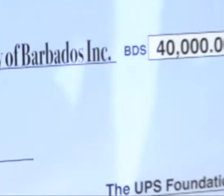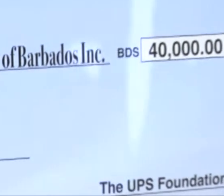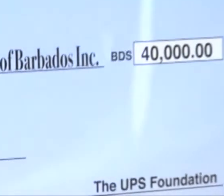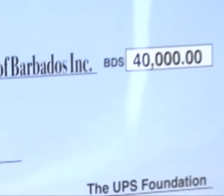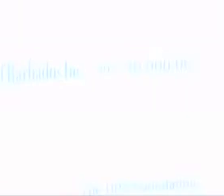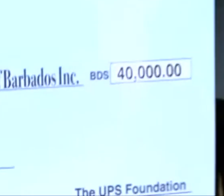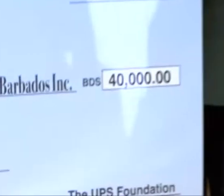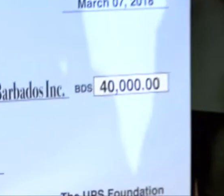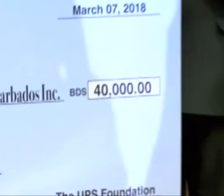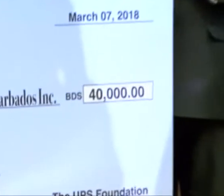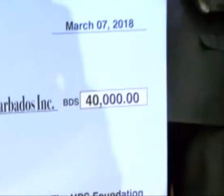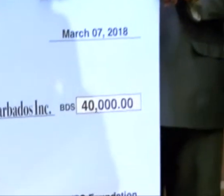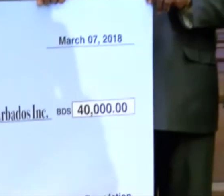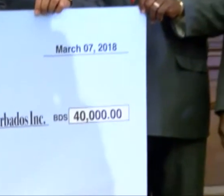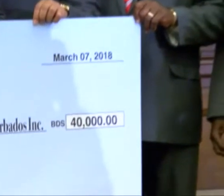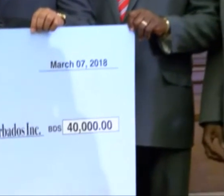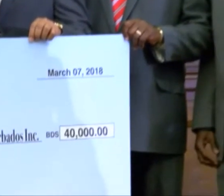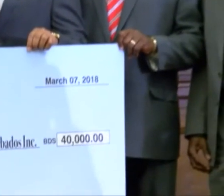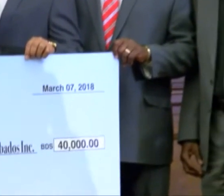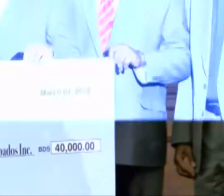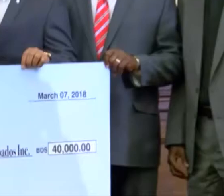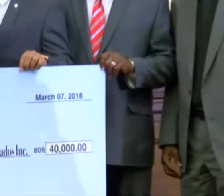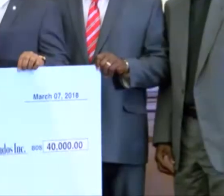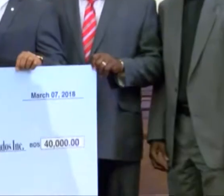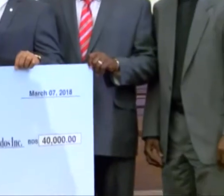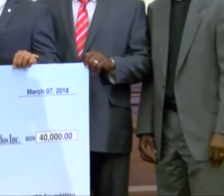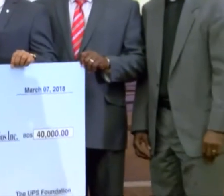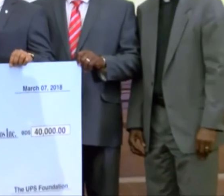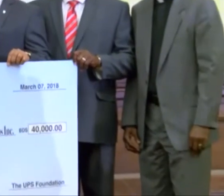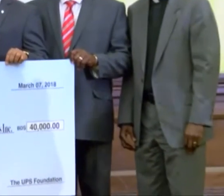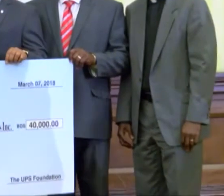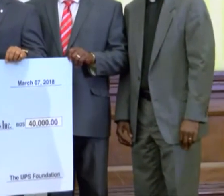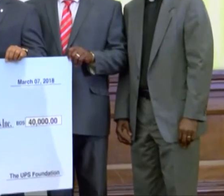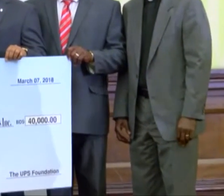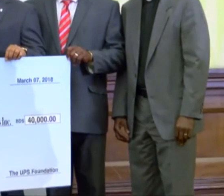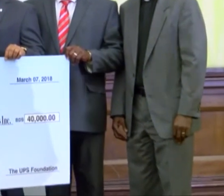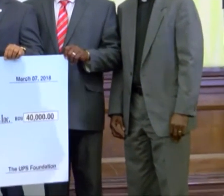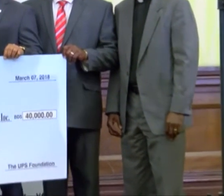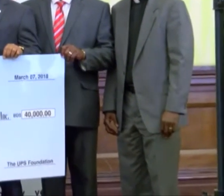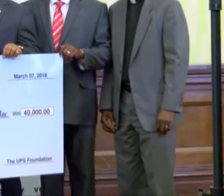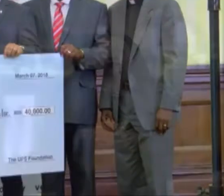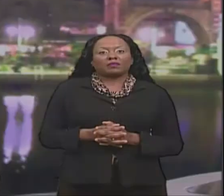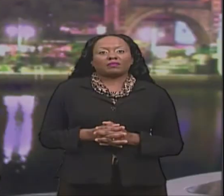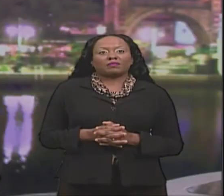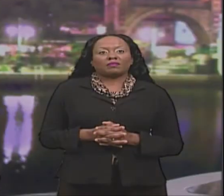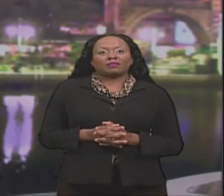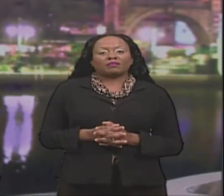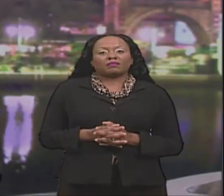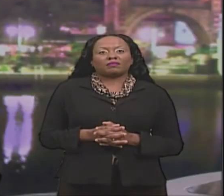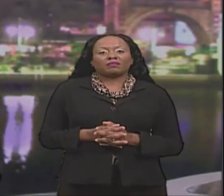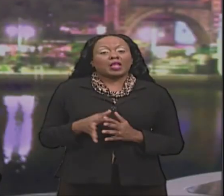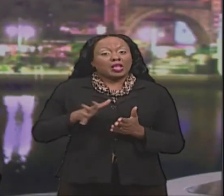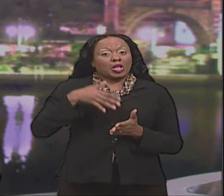to underprivileged and at-risk youth, among other things. Well, the project also helps to educate participants about personal